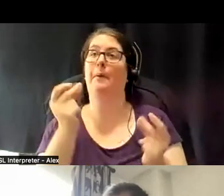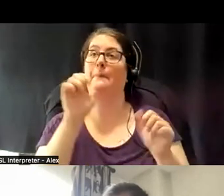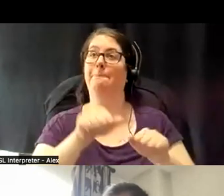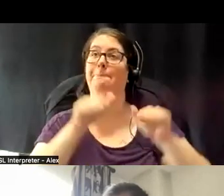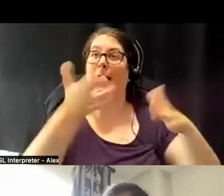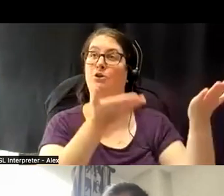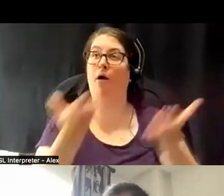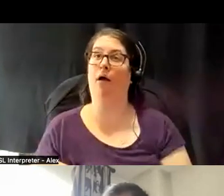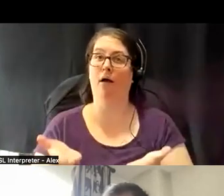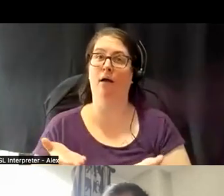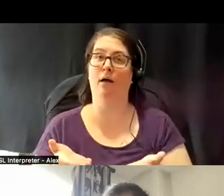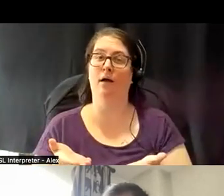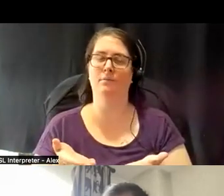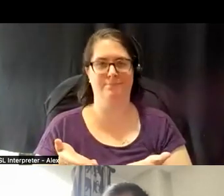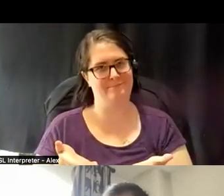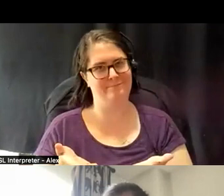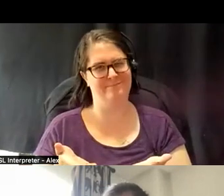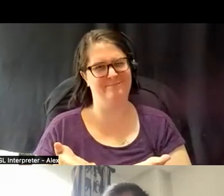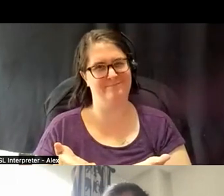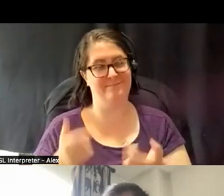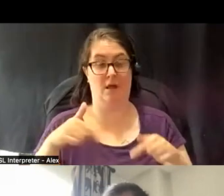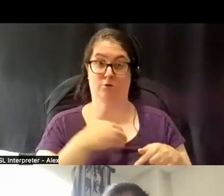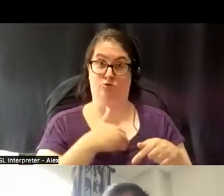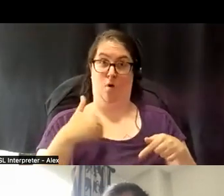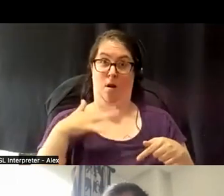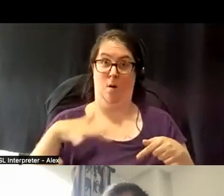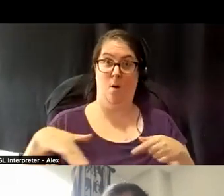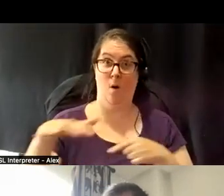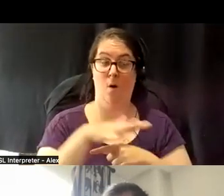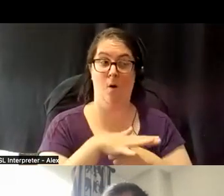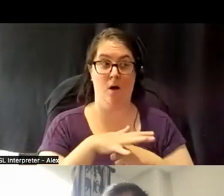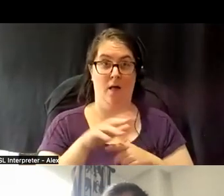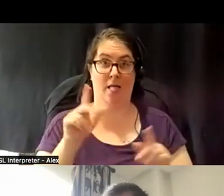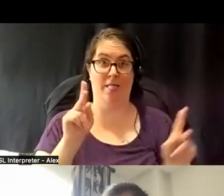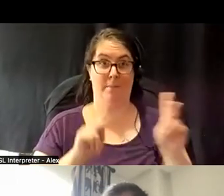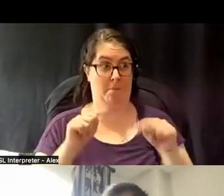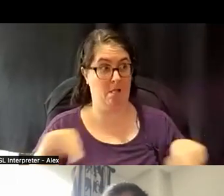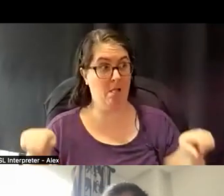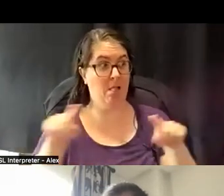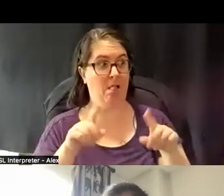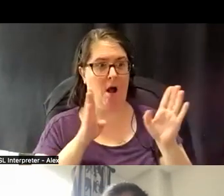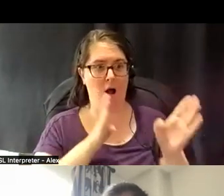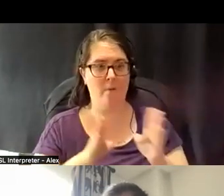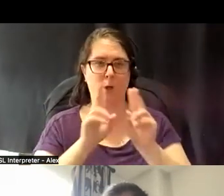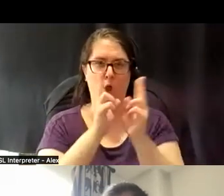And, you know, here in Toronto, our people are organizing to unionize and pushing